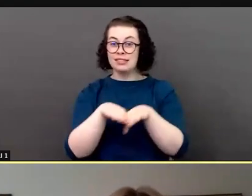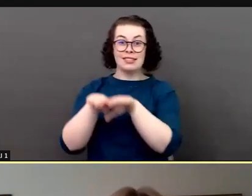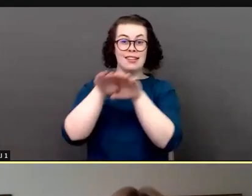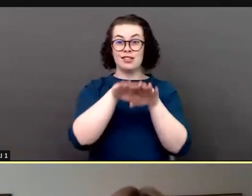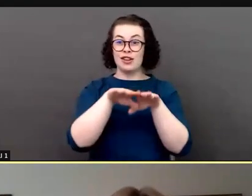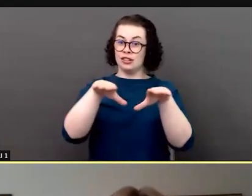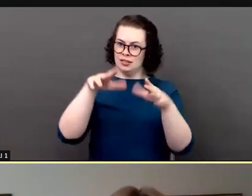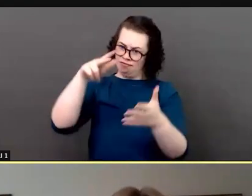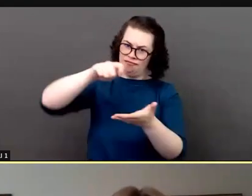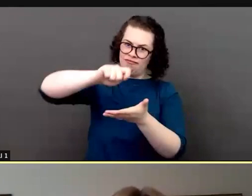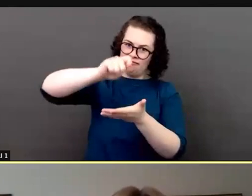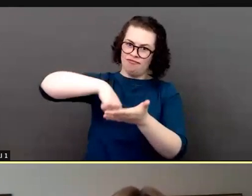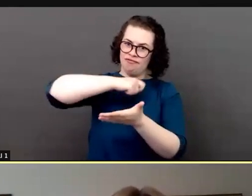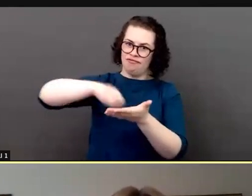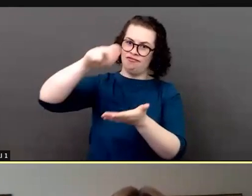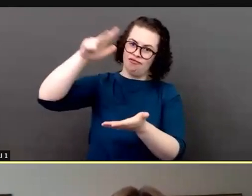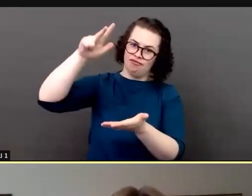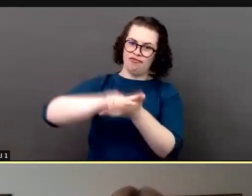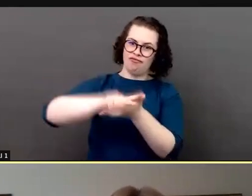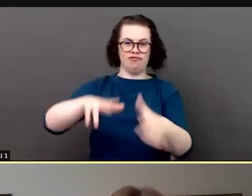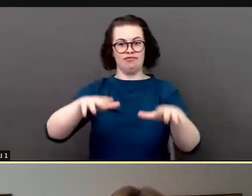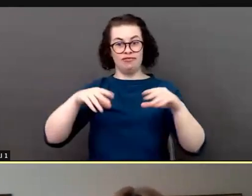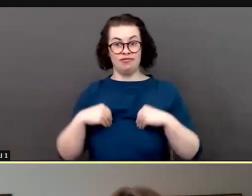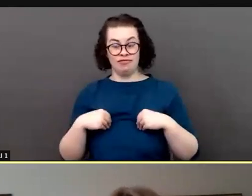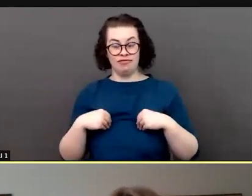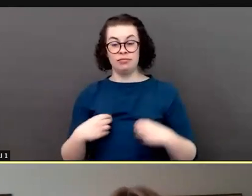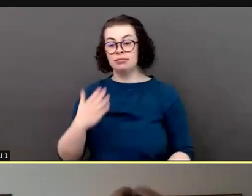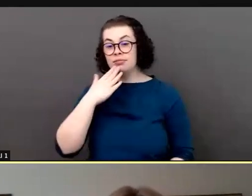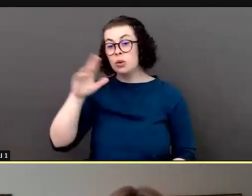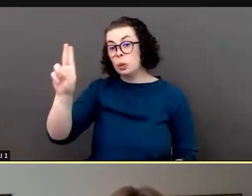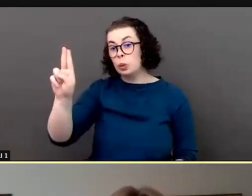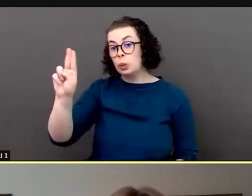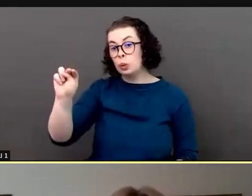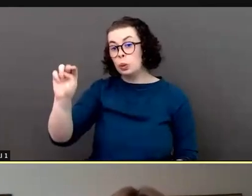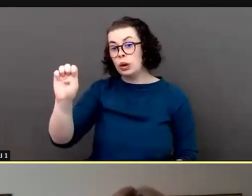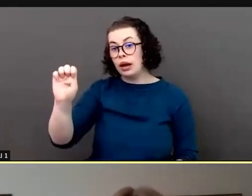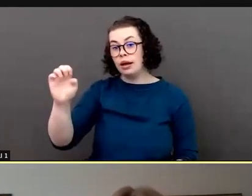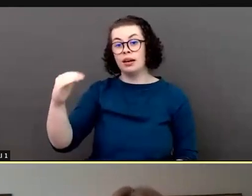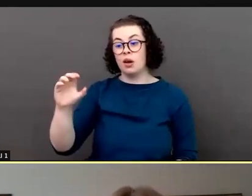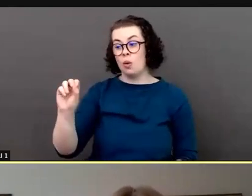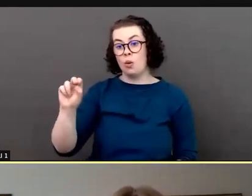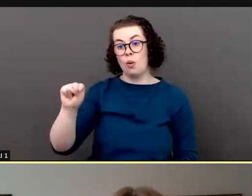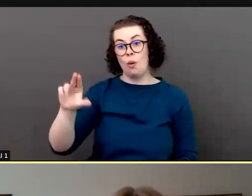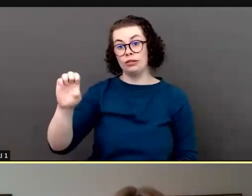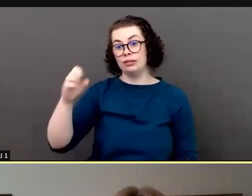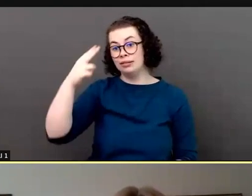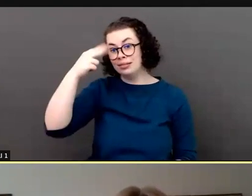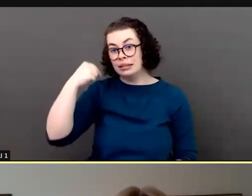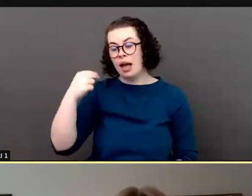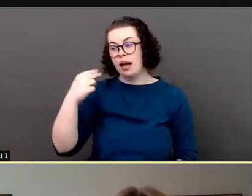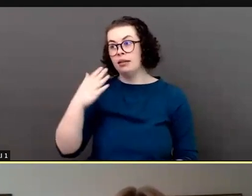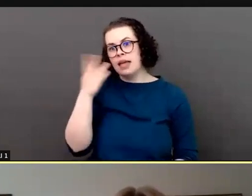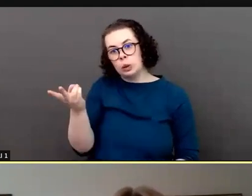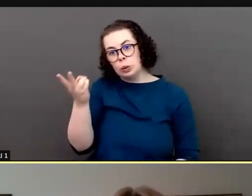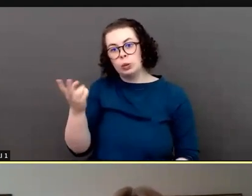Also, my gratitude goes to UNE and ONCE, both for organizing this event, and also